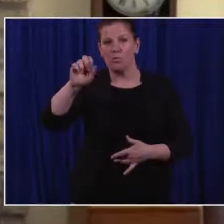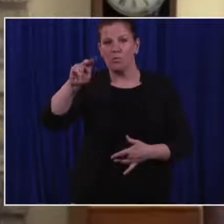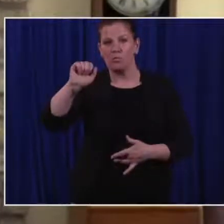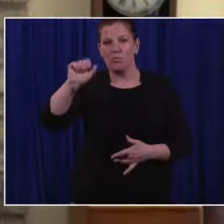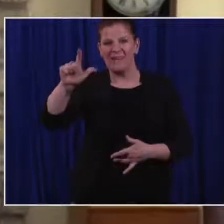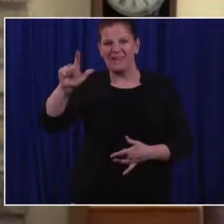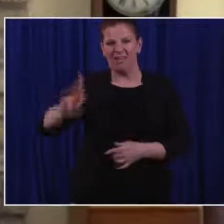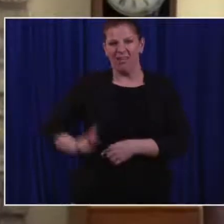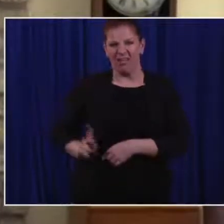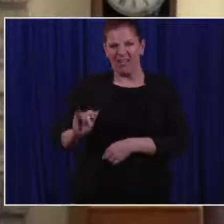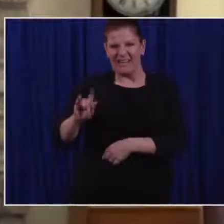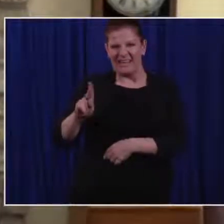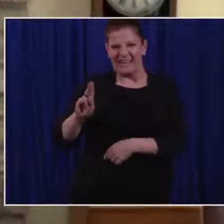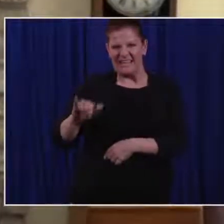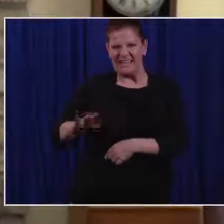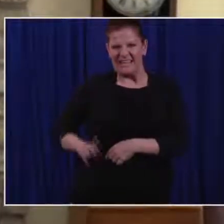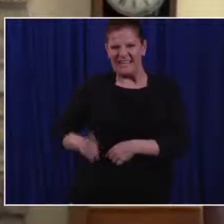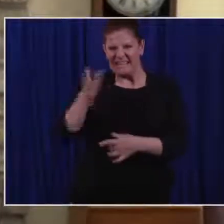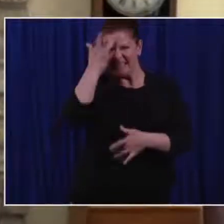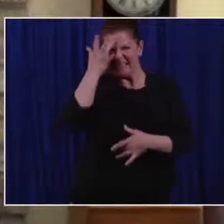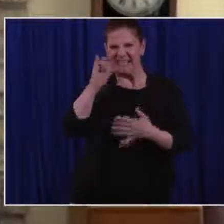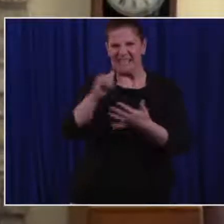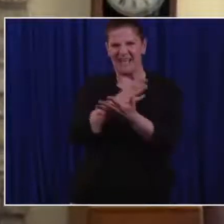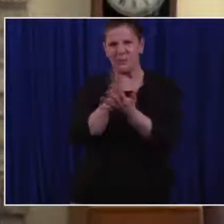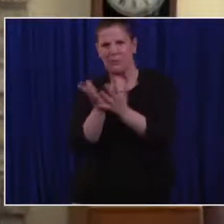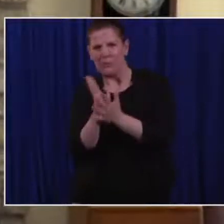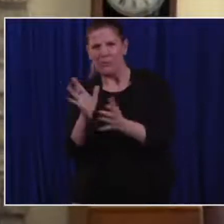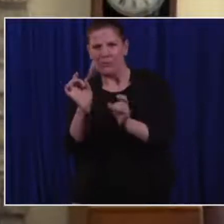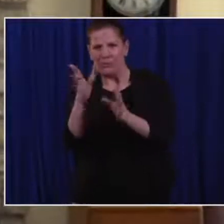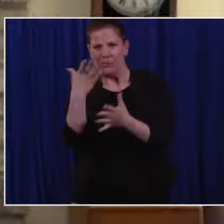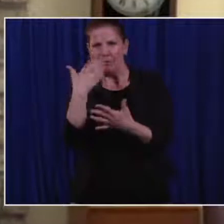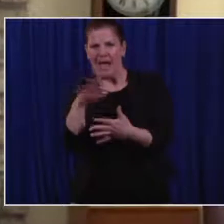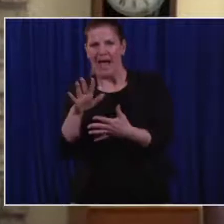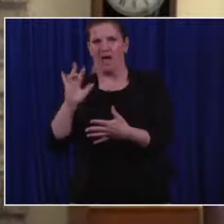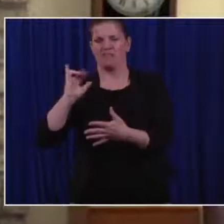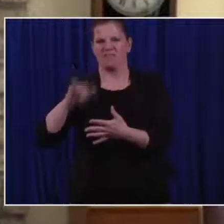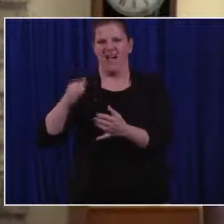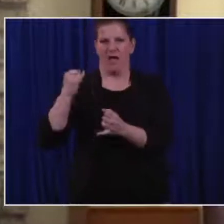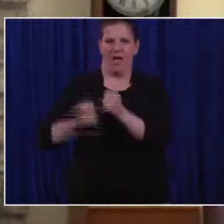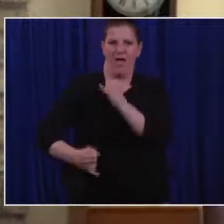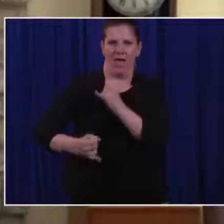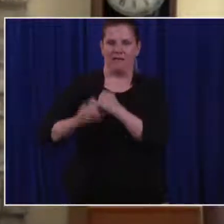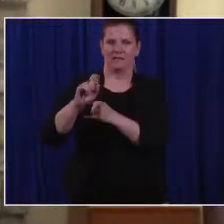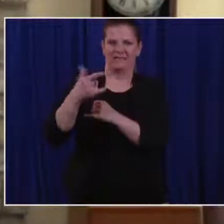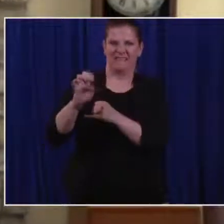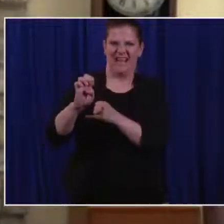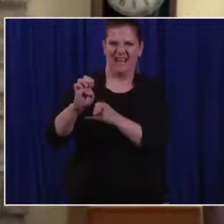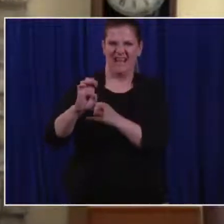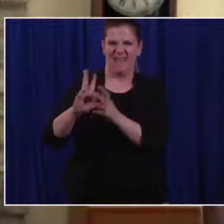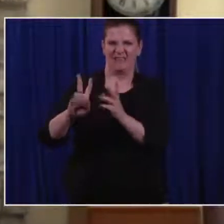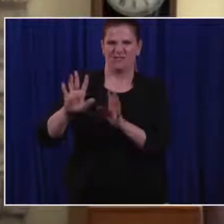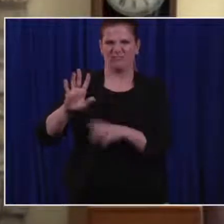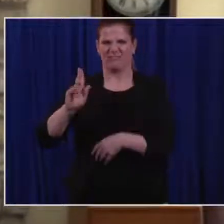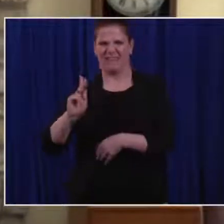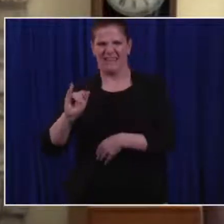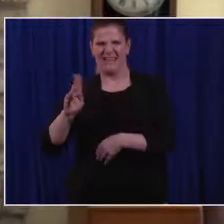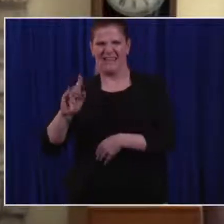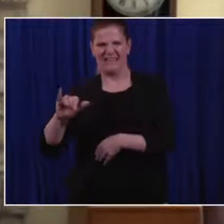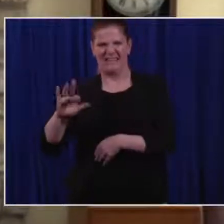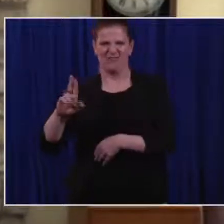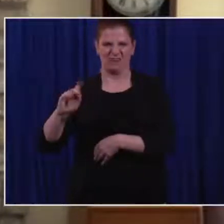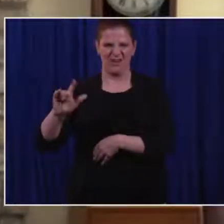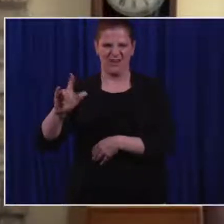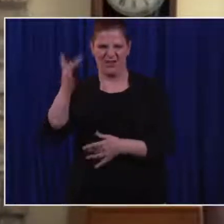diabetes, whether type 1 or type 2, will be eligible to get the vaccine, as well as